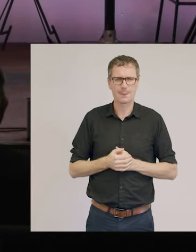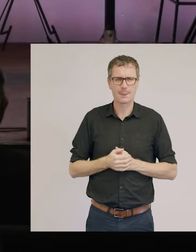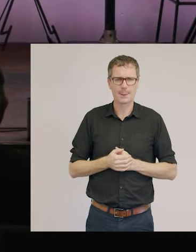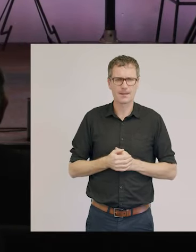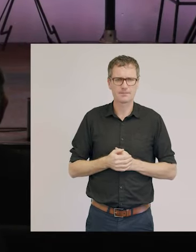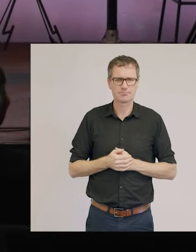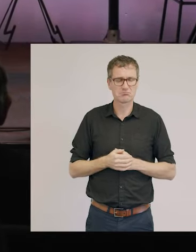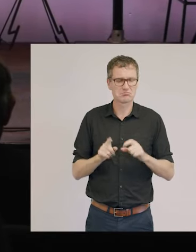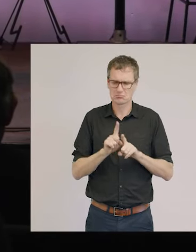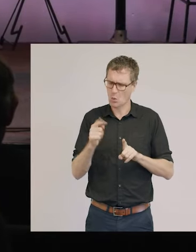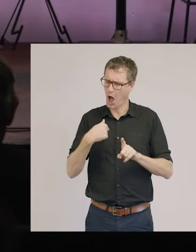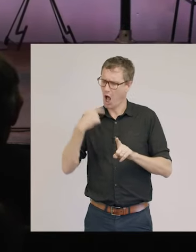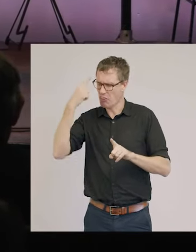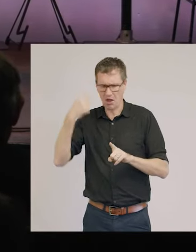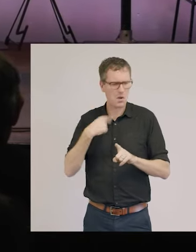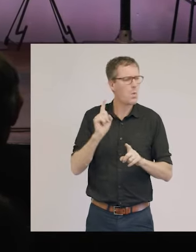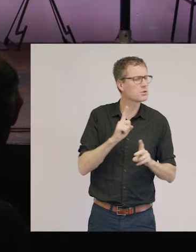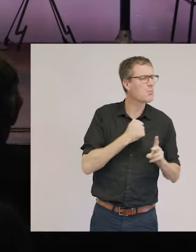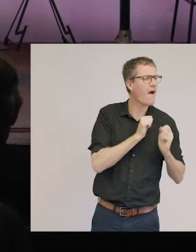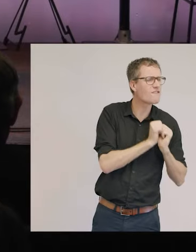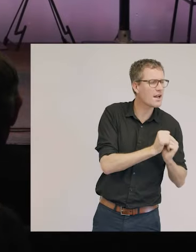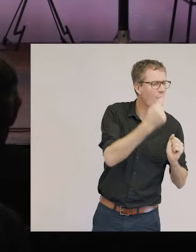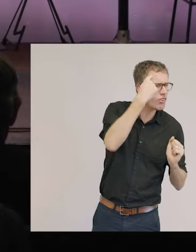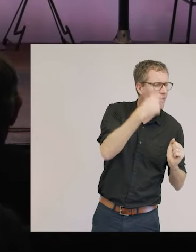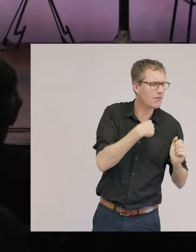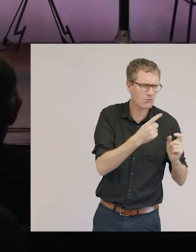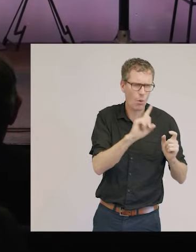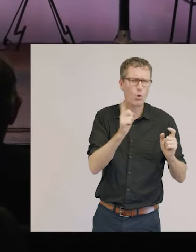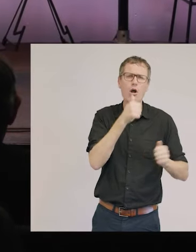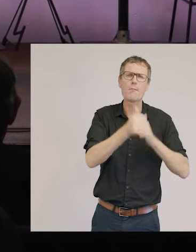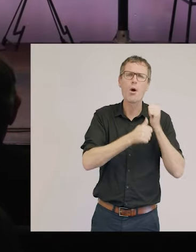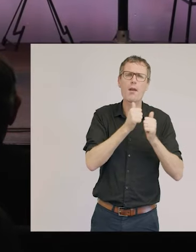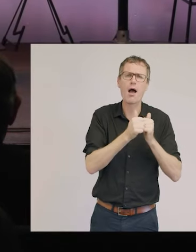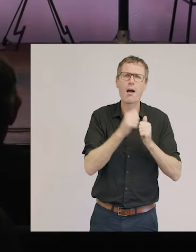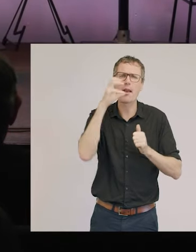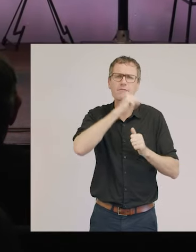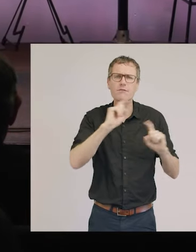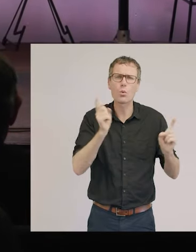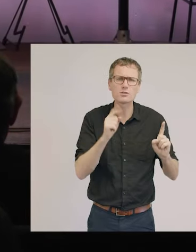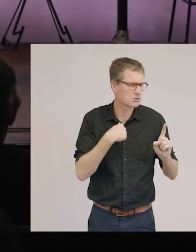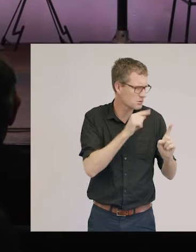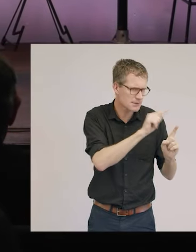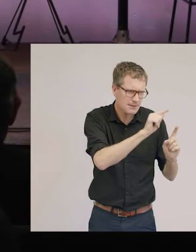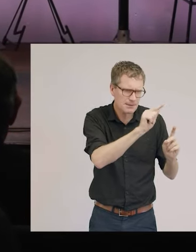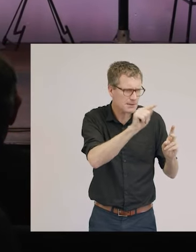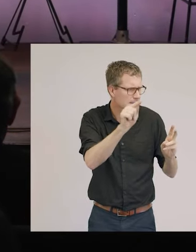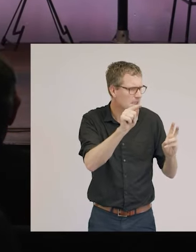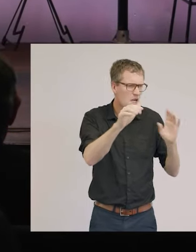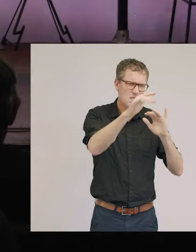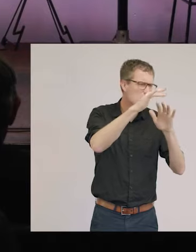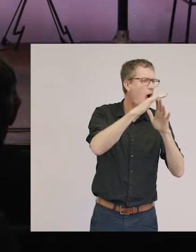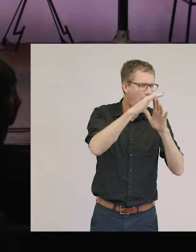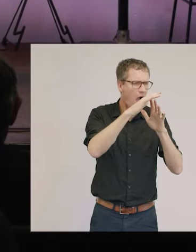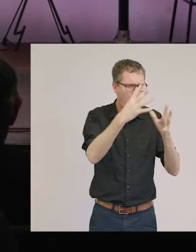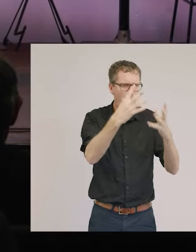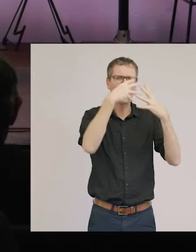right, it is all about me. It's sort of like, you know, what do I think? What do my friends think? What's popular? What does the peer group say? What's